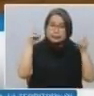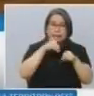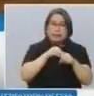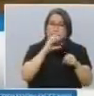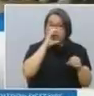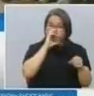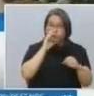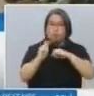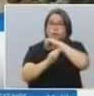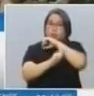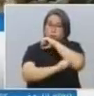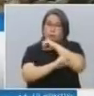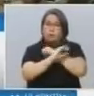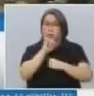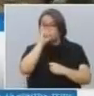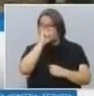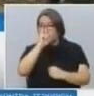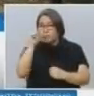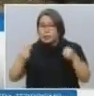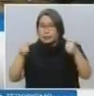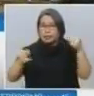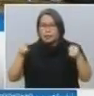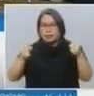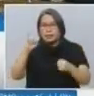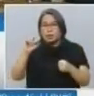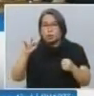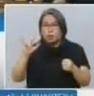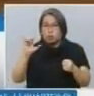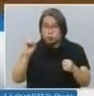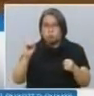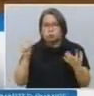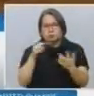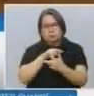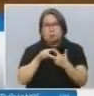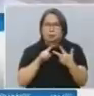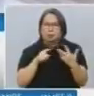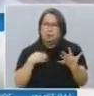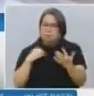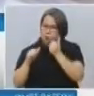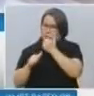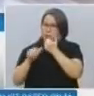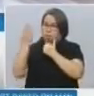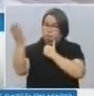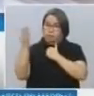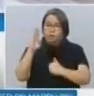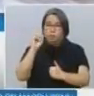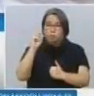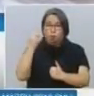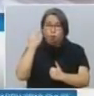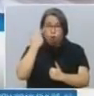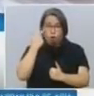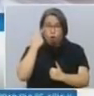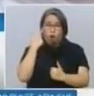Iloilo, my longtime aide, Bongo, and his team became instrumental in arriving at the